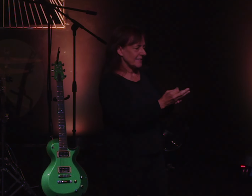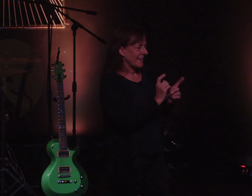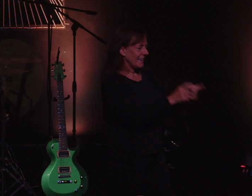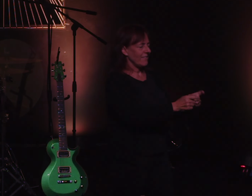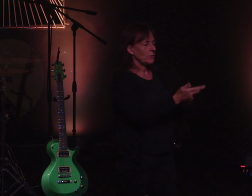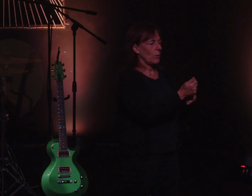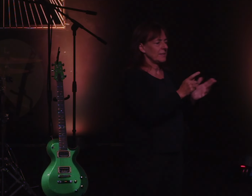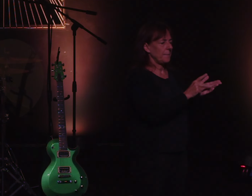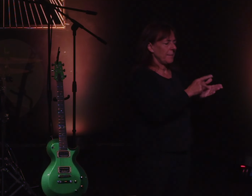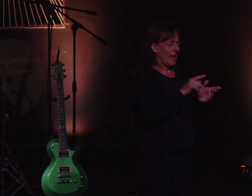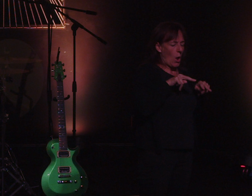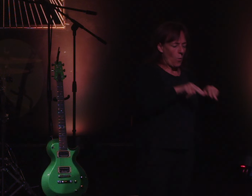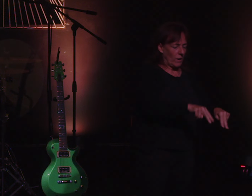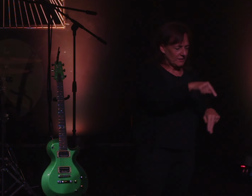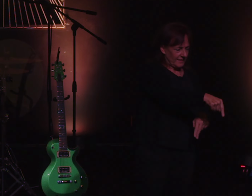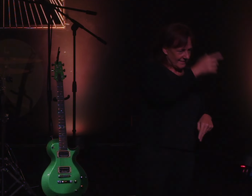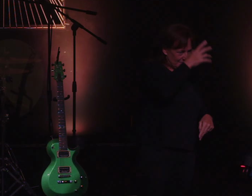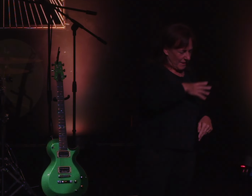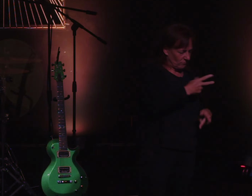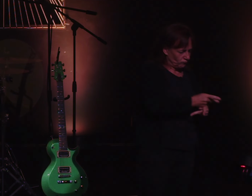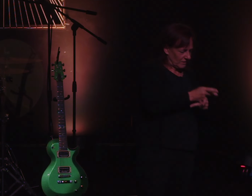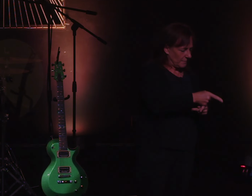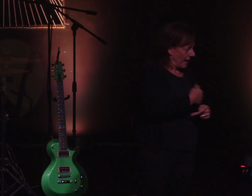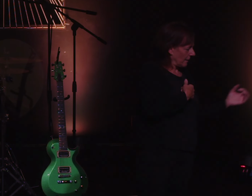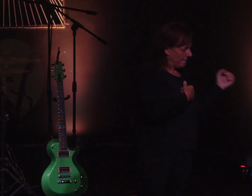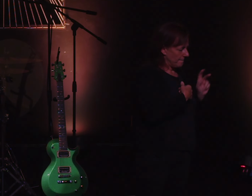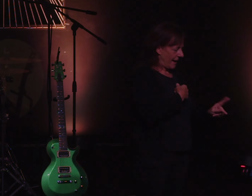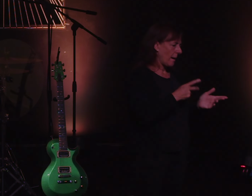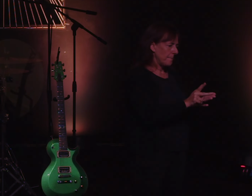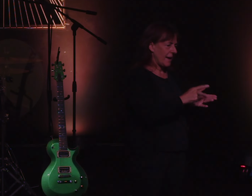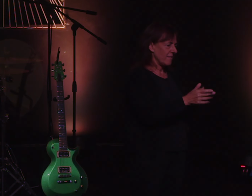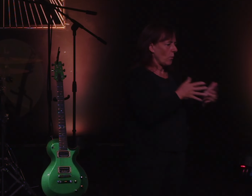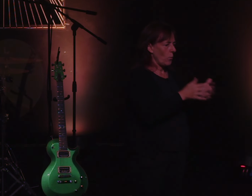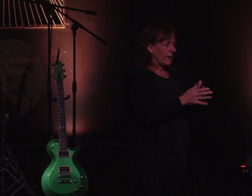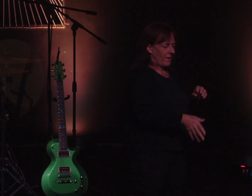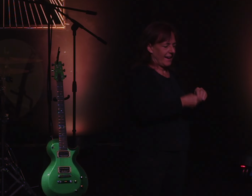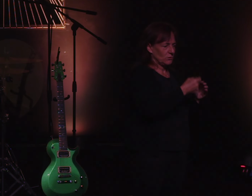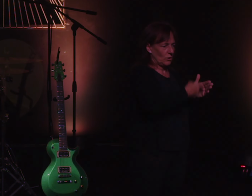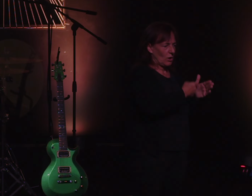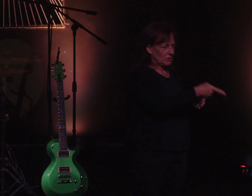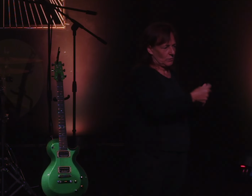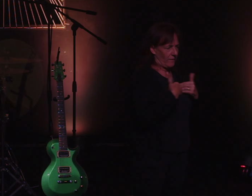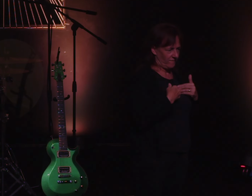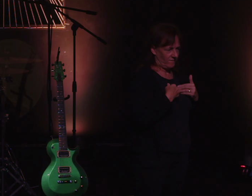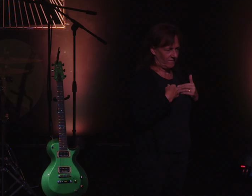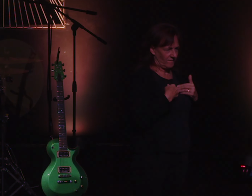the innkeeper. Look after him, he said, and when I return, I will reimburse you for any extra expense you may